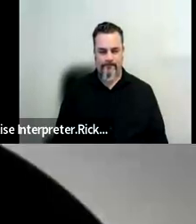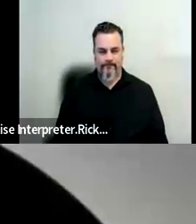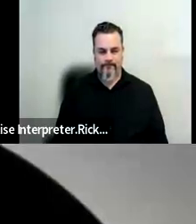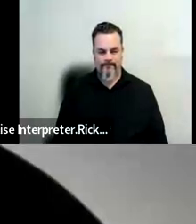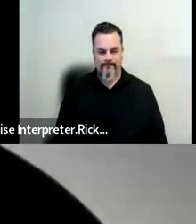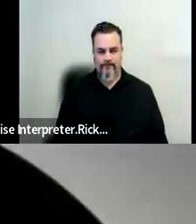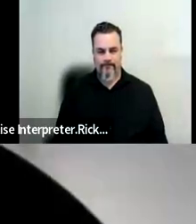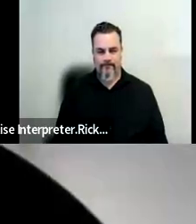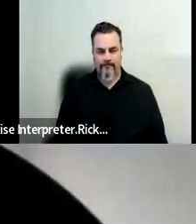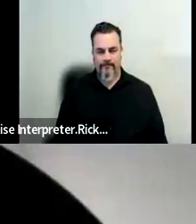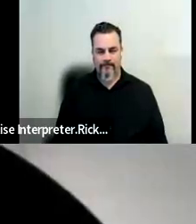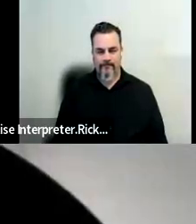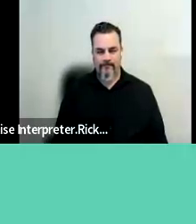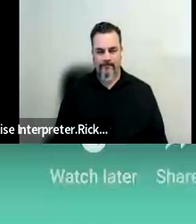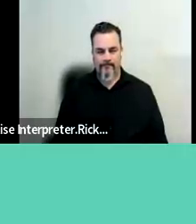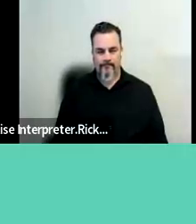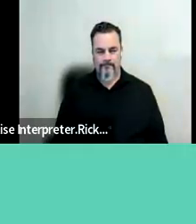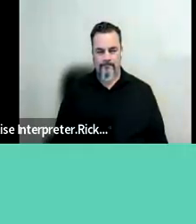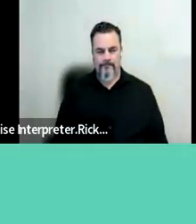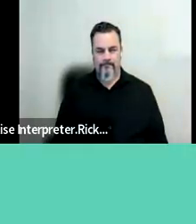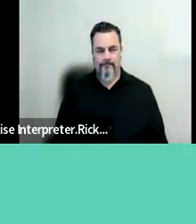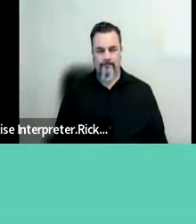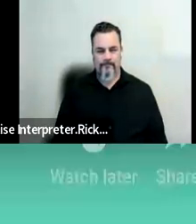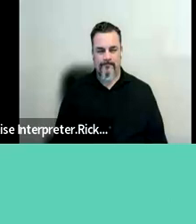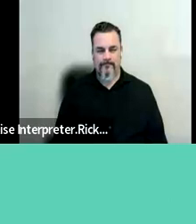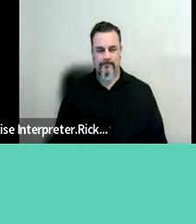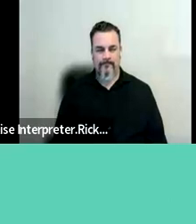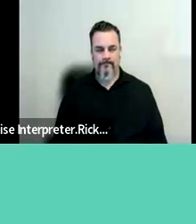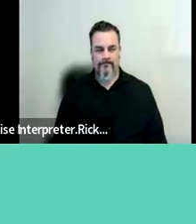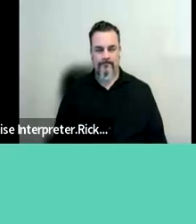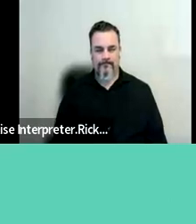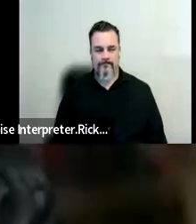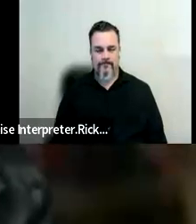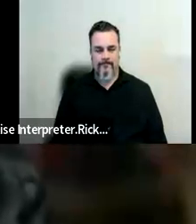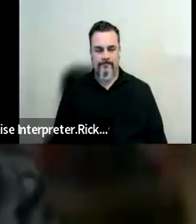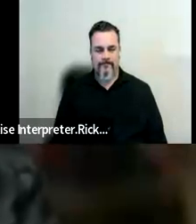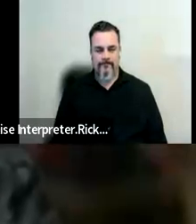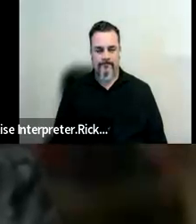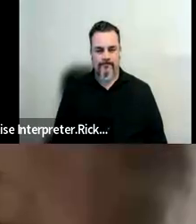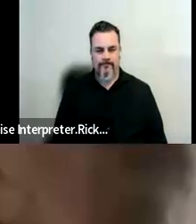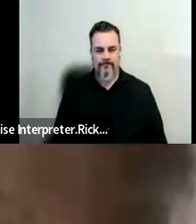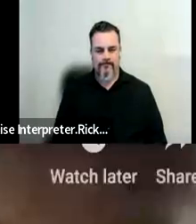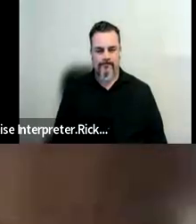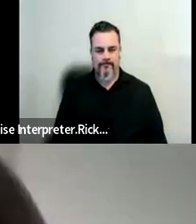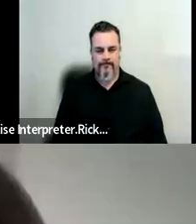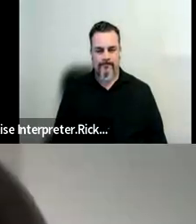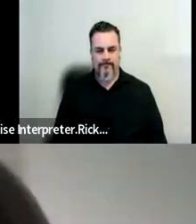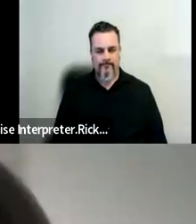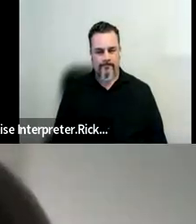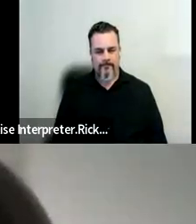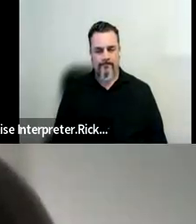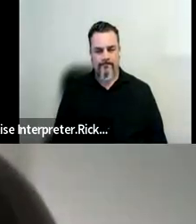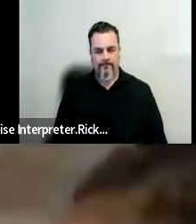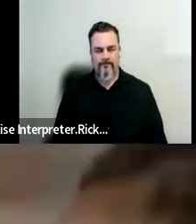cisgender Mexican, black man. Were those some of the things that came to mind? did blind, or deaf, Or